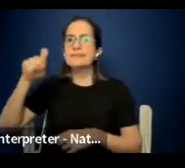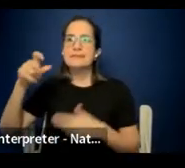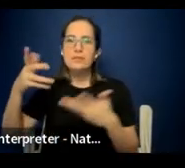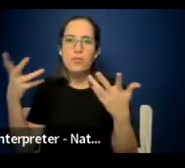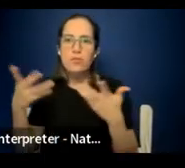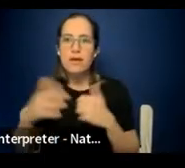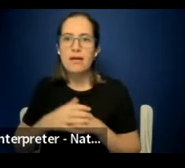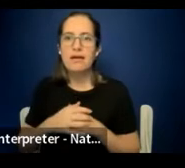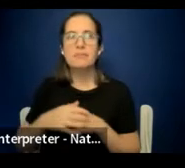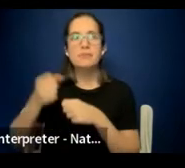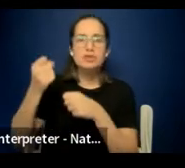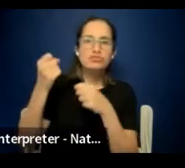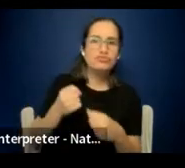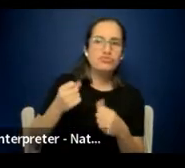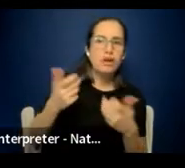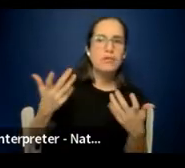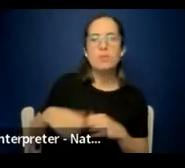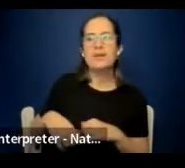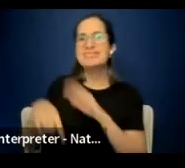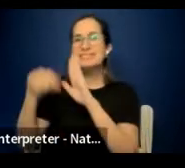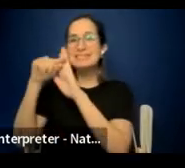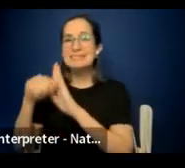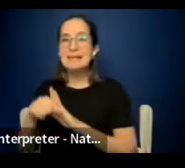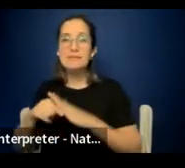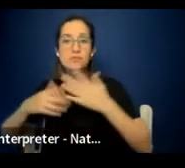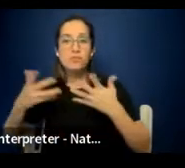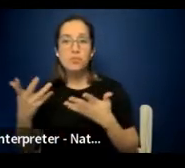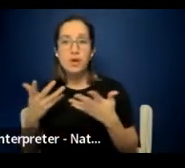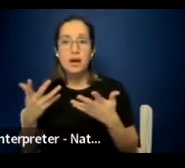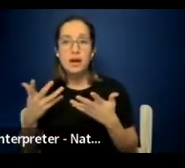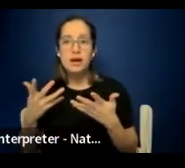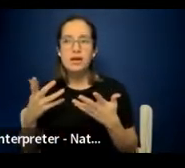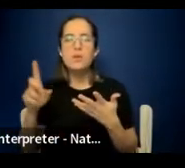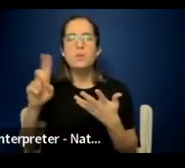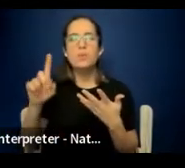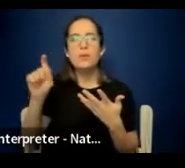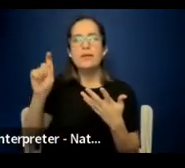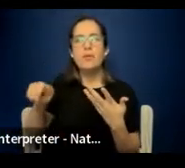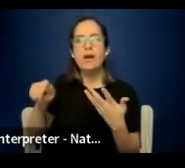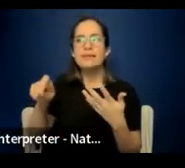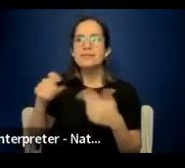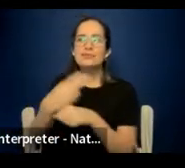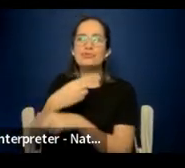help. So once we do that, and we have sort of a good sense of what that